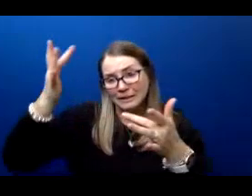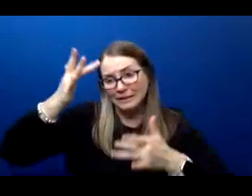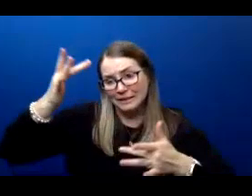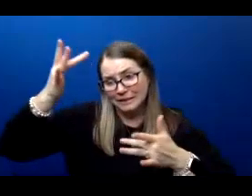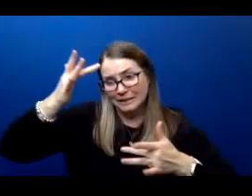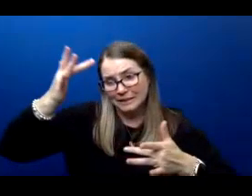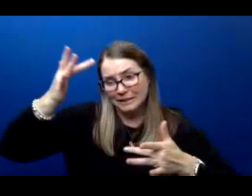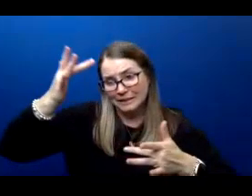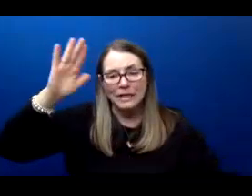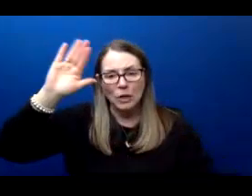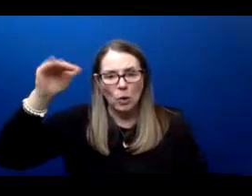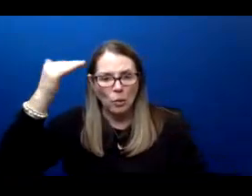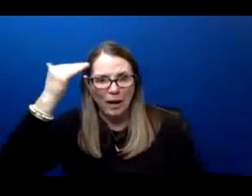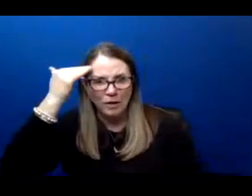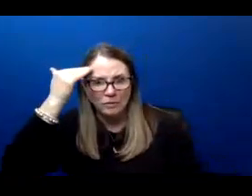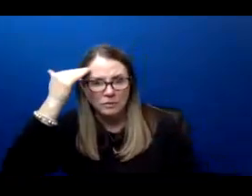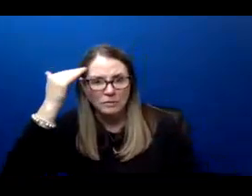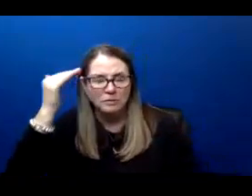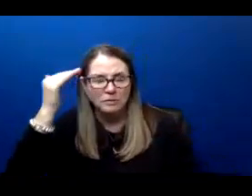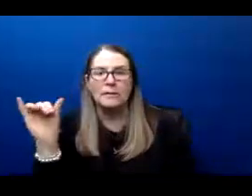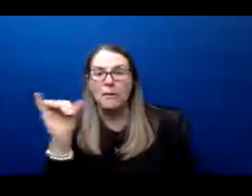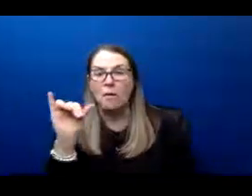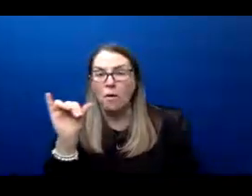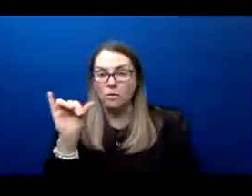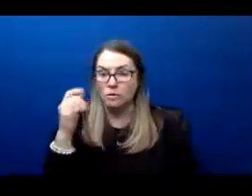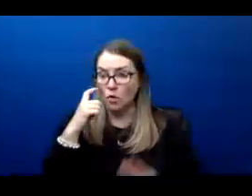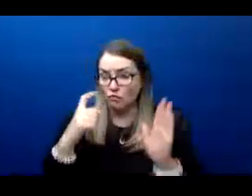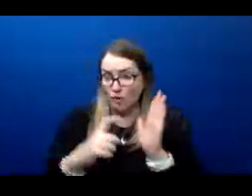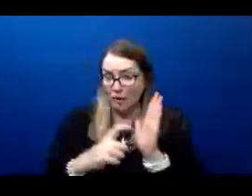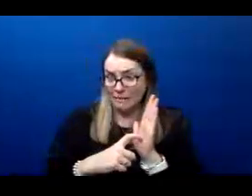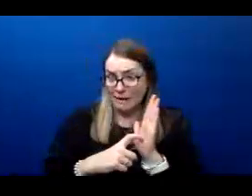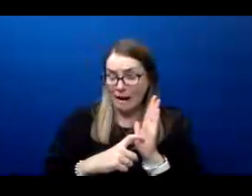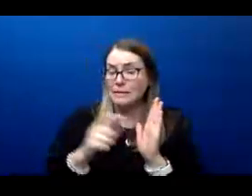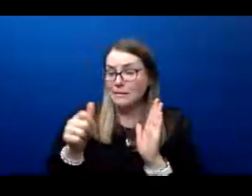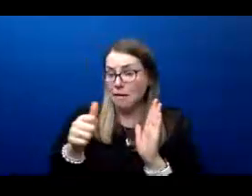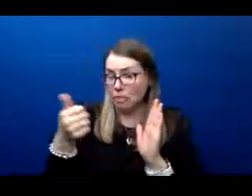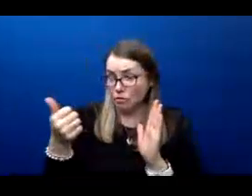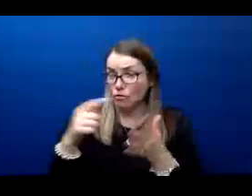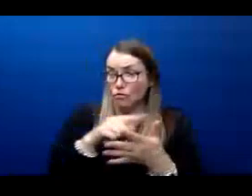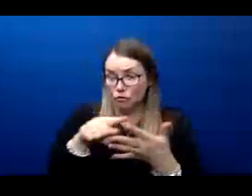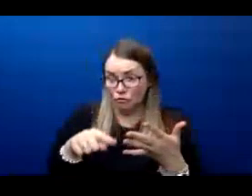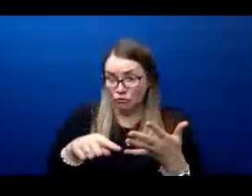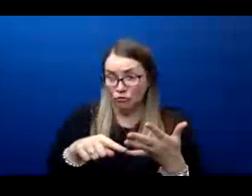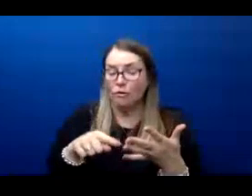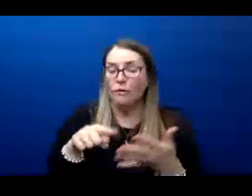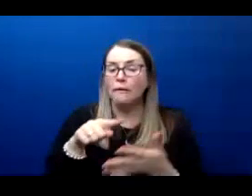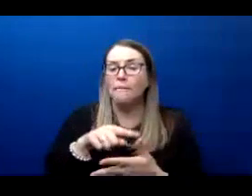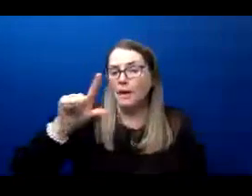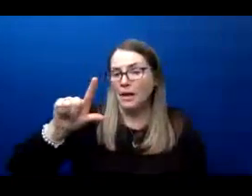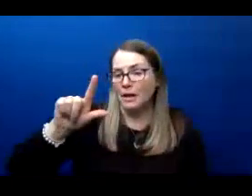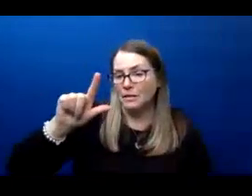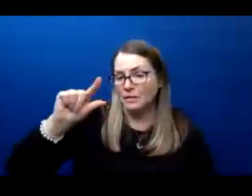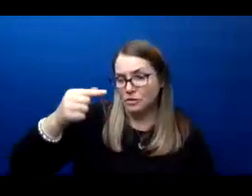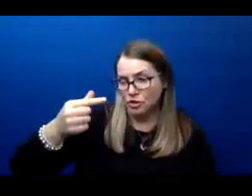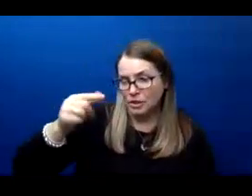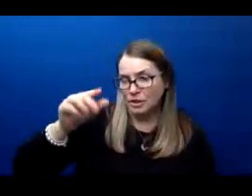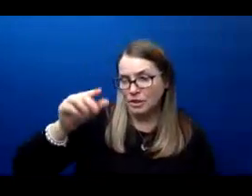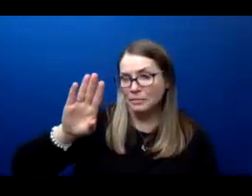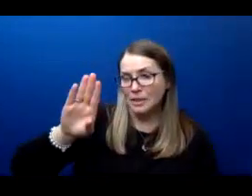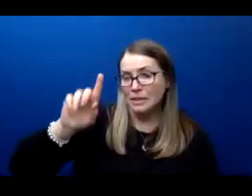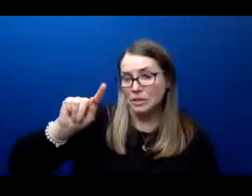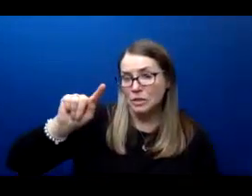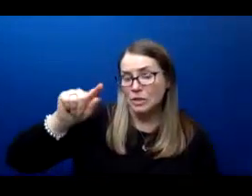also a few different other observations that I'd like to recognize as well. First and foremost, this month is also LGBTQIA+ Pride